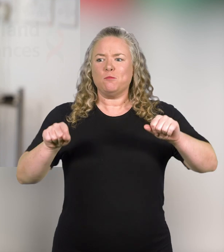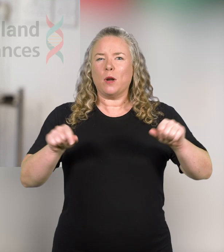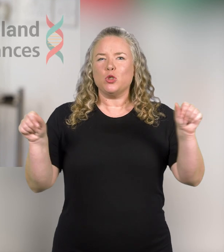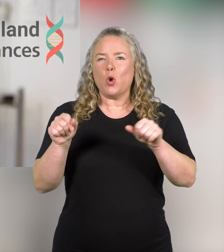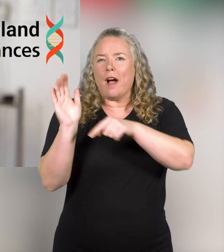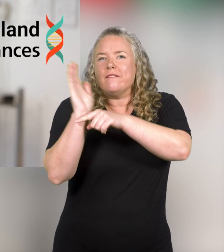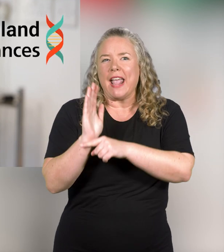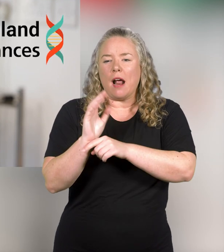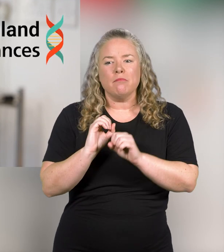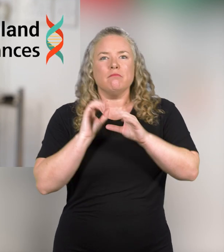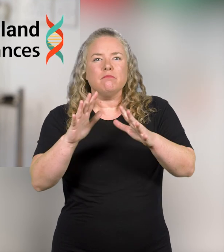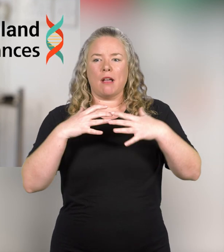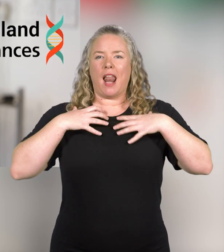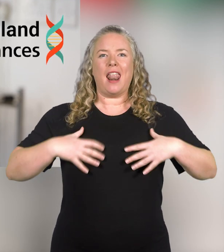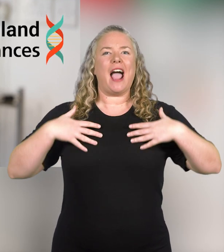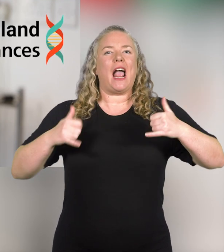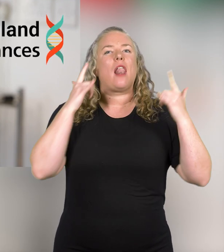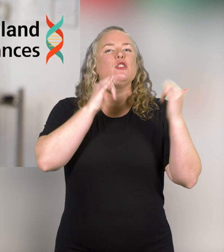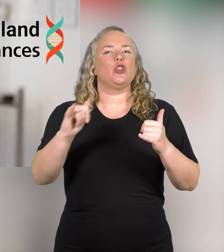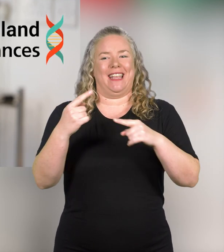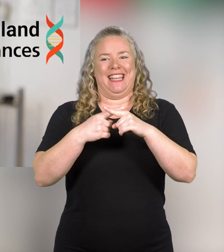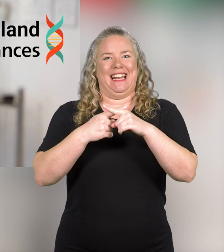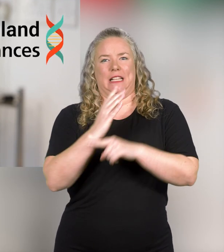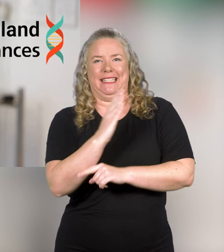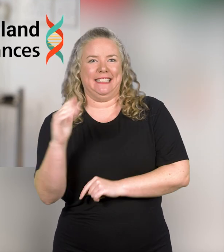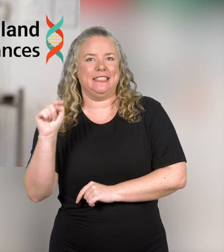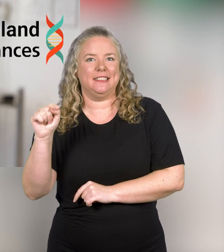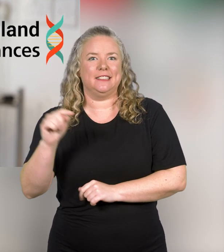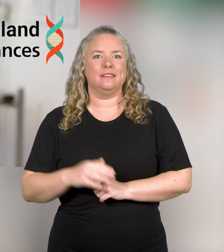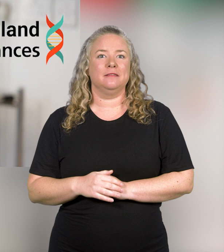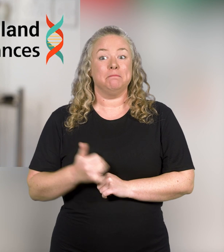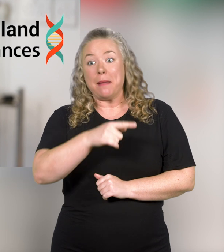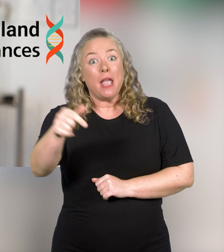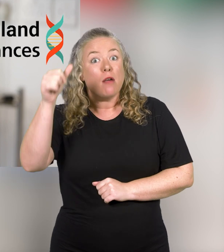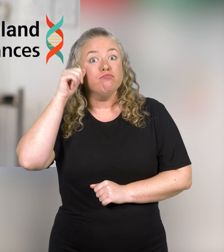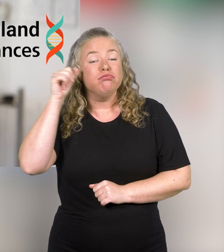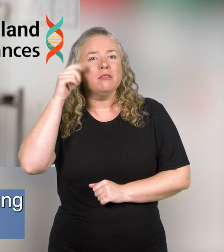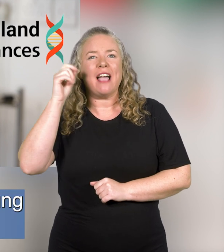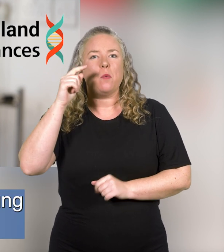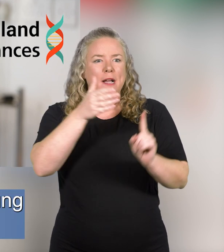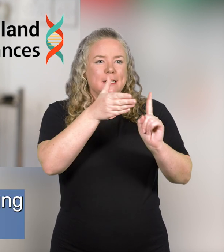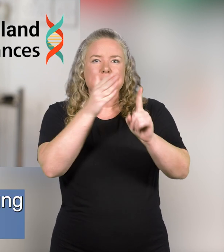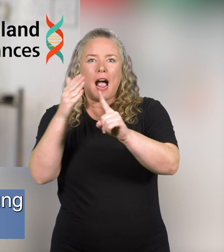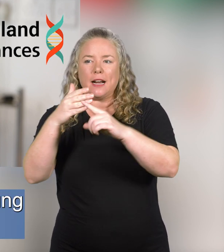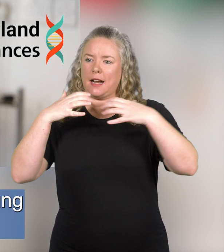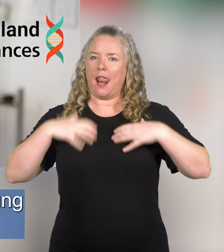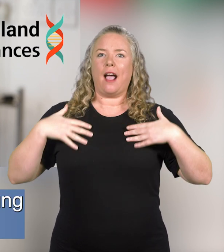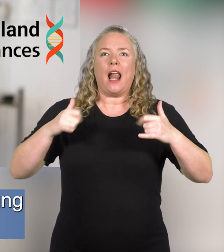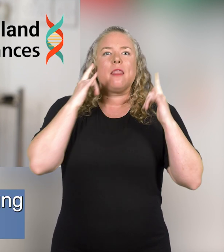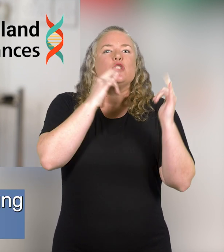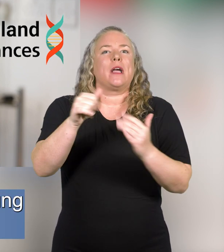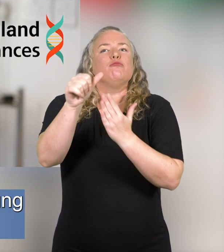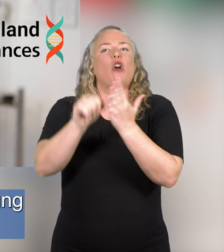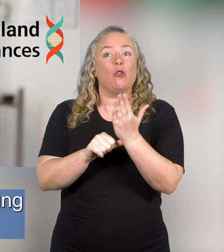Welcome to our short film about targeted lung health checks in the east of England. You may have heard about the targeted lung